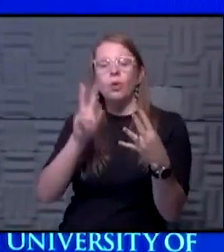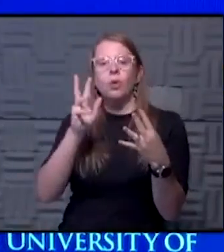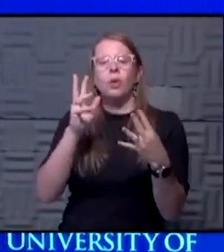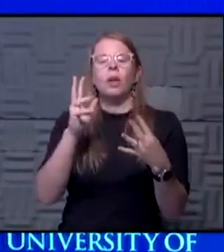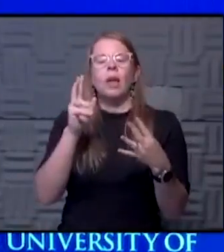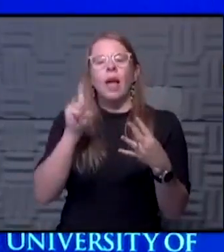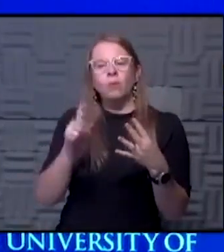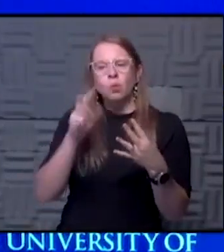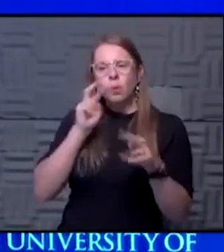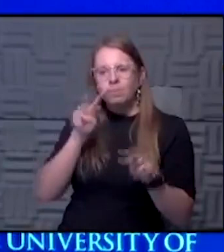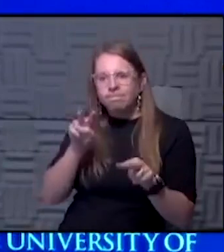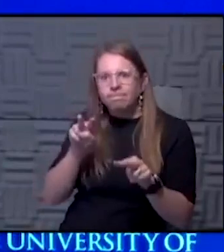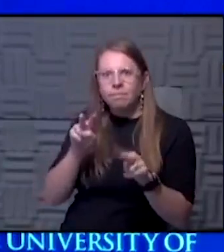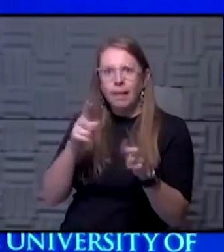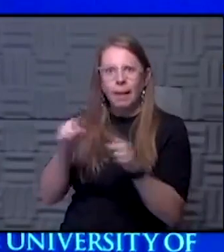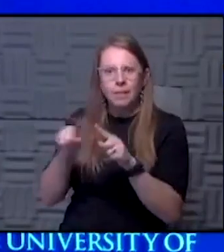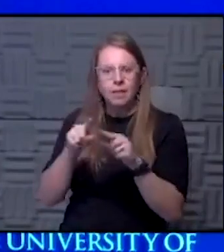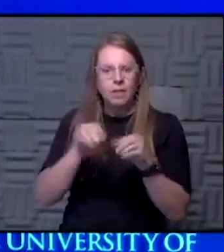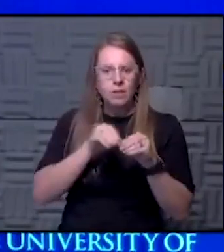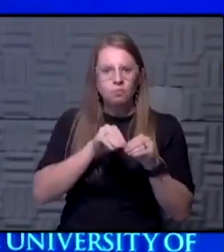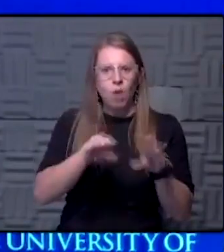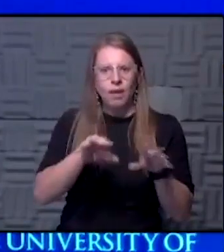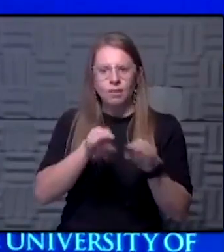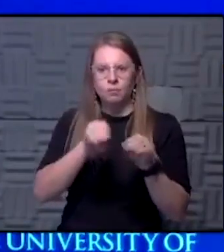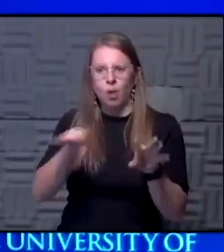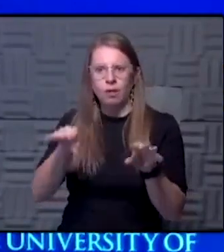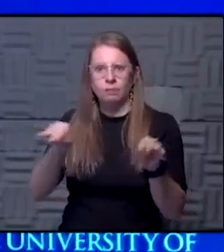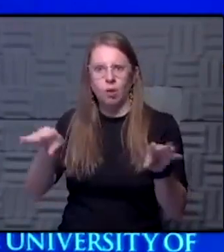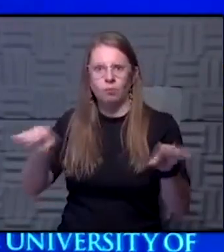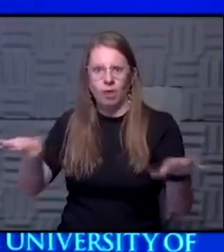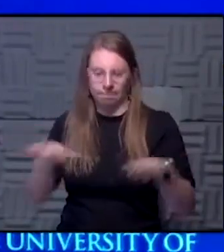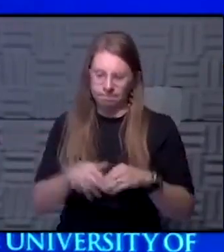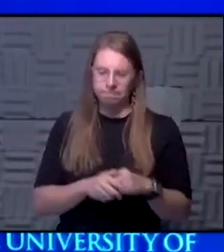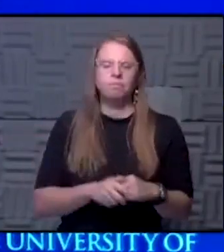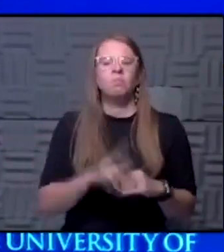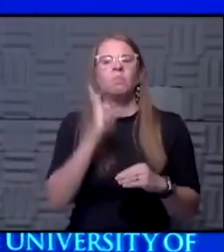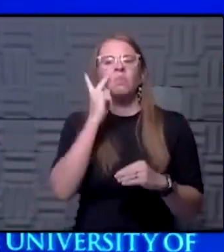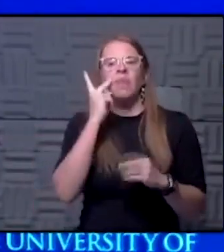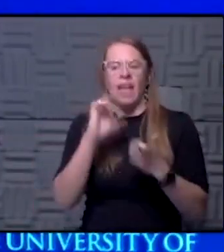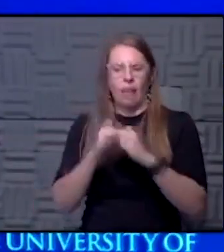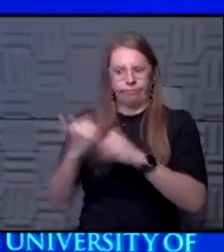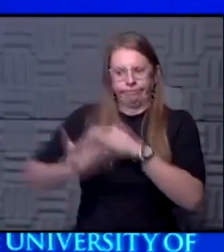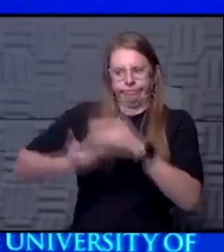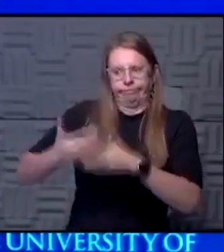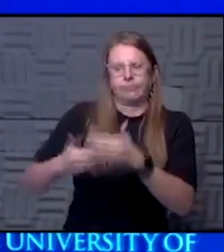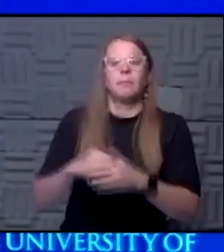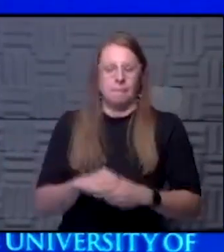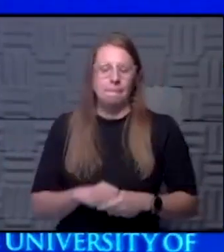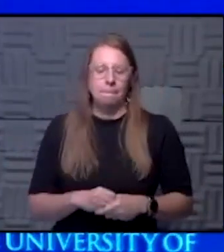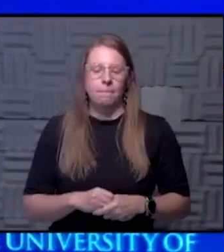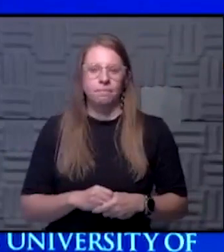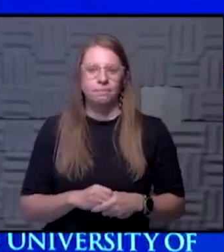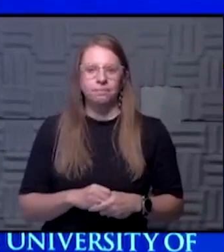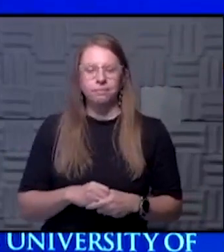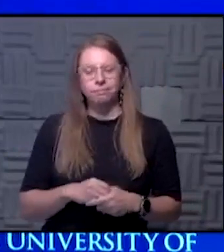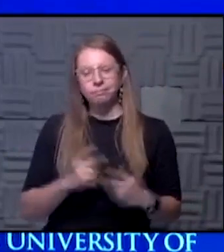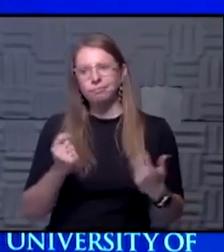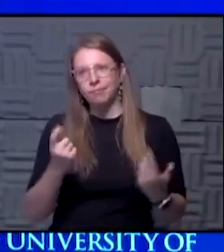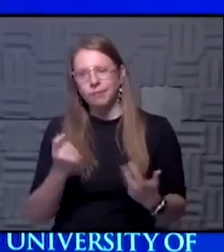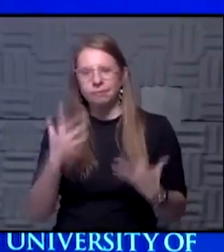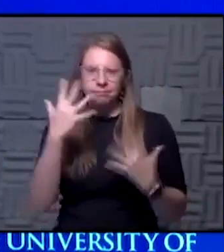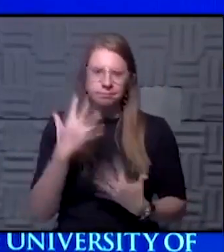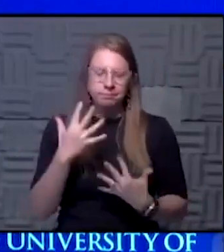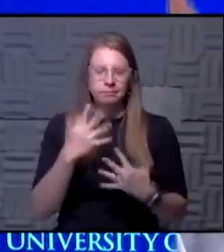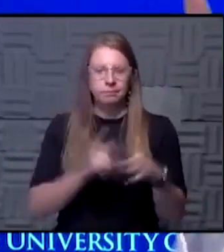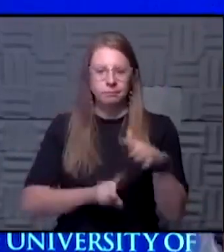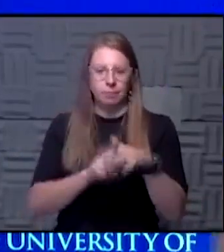see what happens as those things spread from one person to the next. So we'll see how that plays out. But I'm with you. A little discouraging that it popped